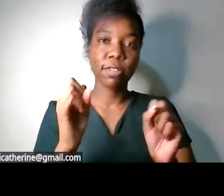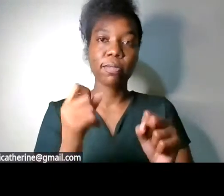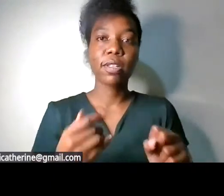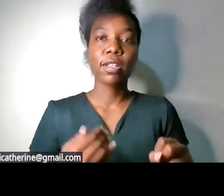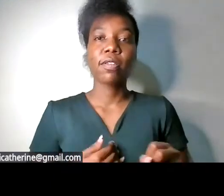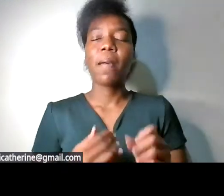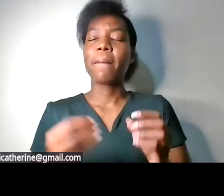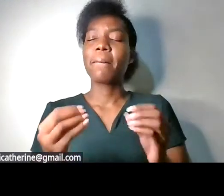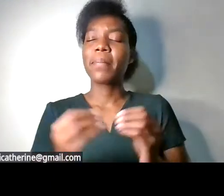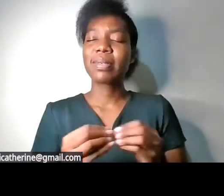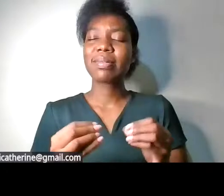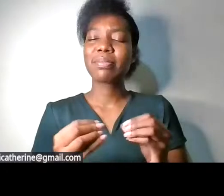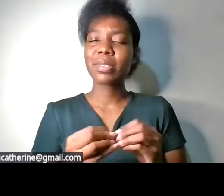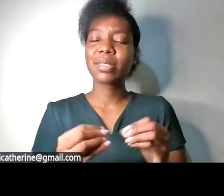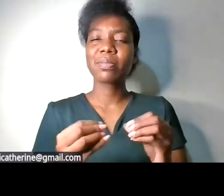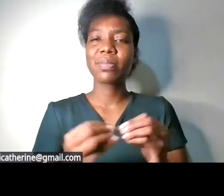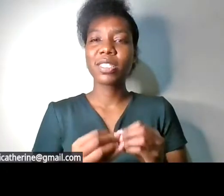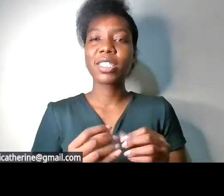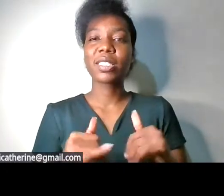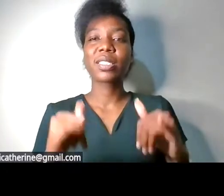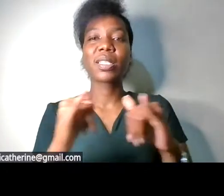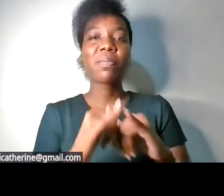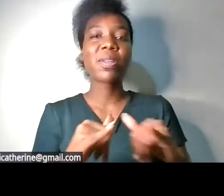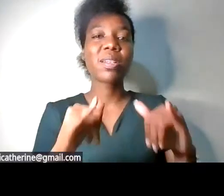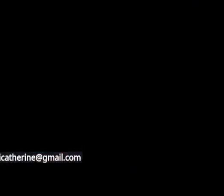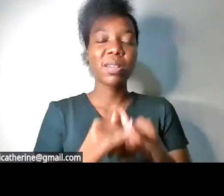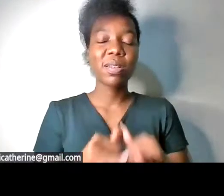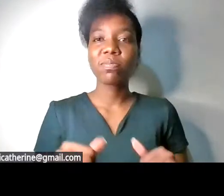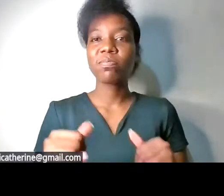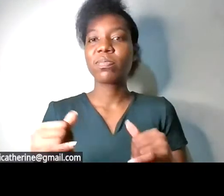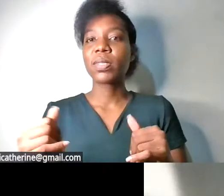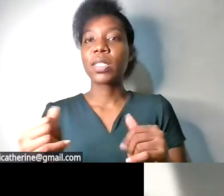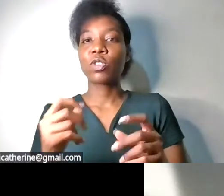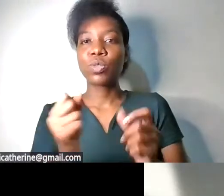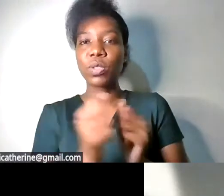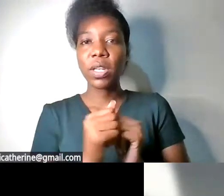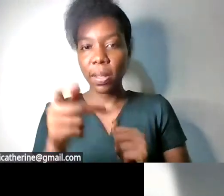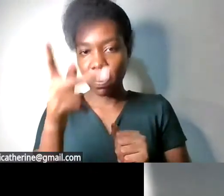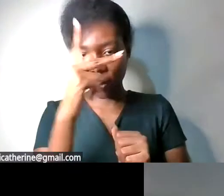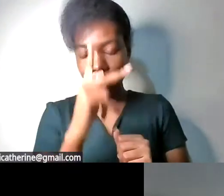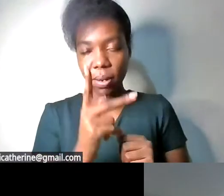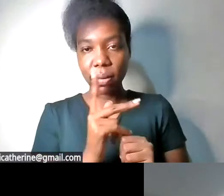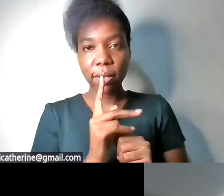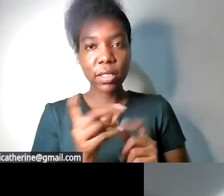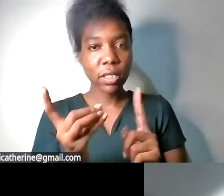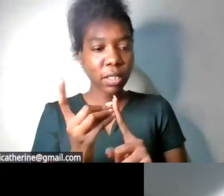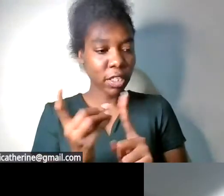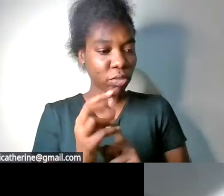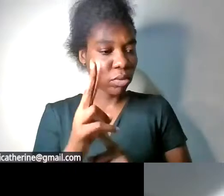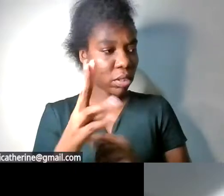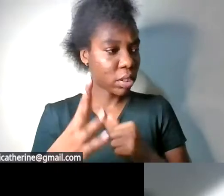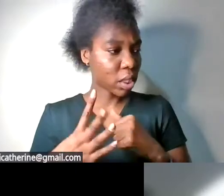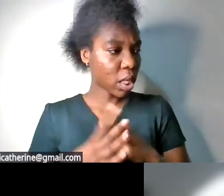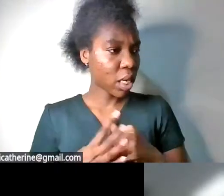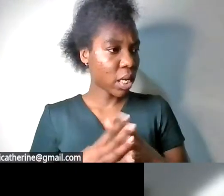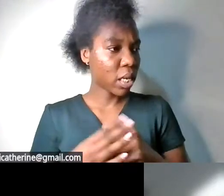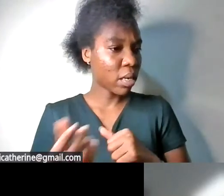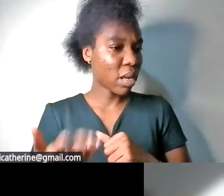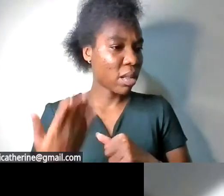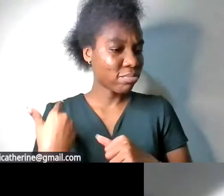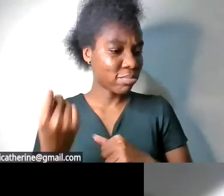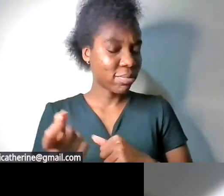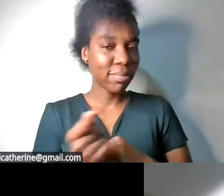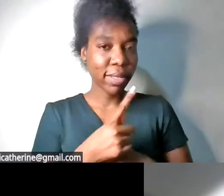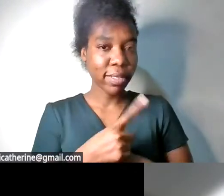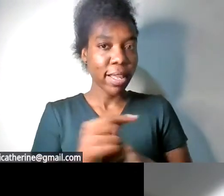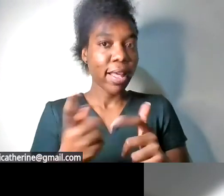and greets with parents on 29th of last month, which was March, in Nairobi, Kenya, and also on